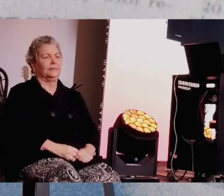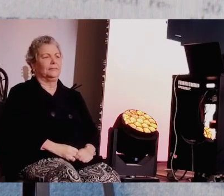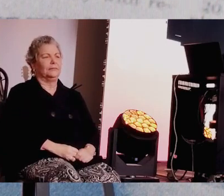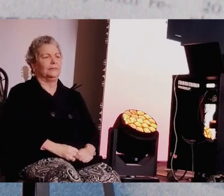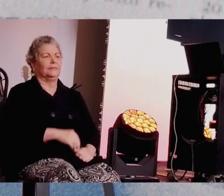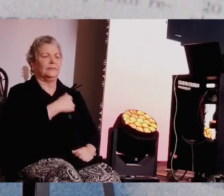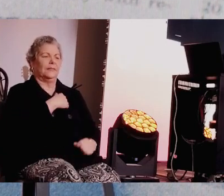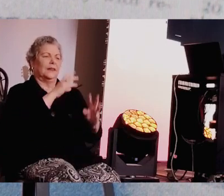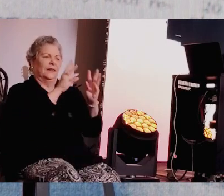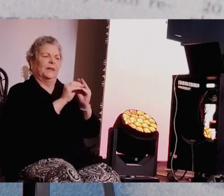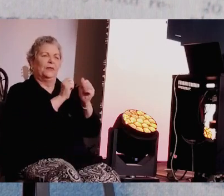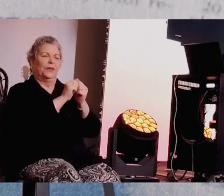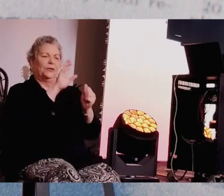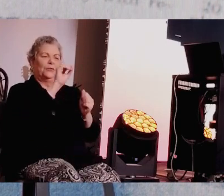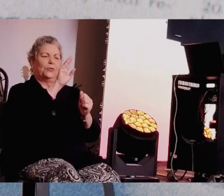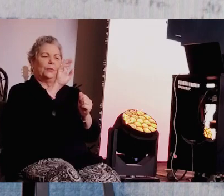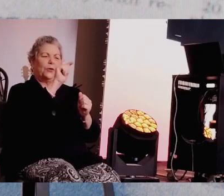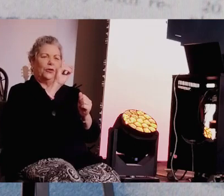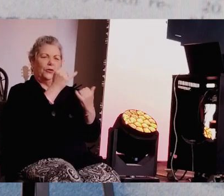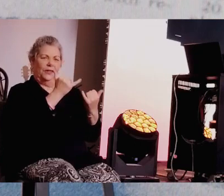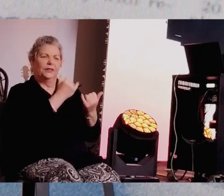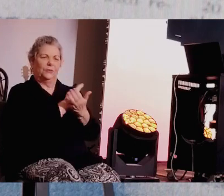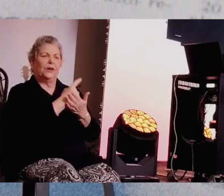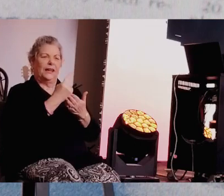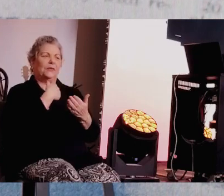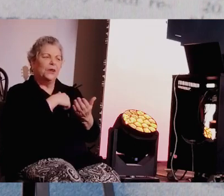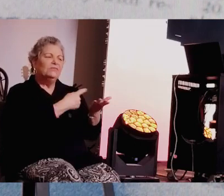I met with Roberto this week, and we were talking through some things, and it was like,